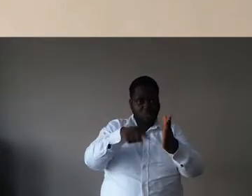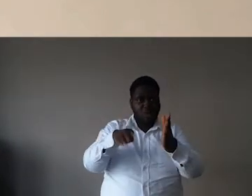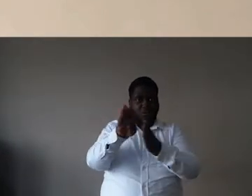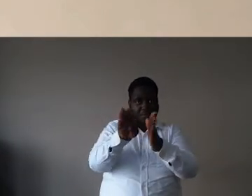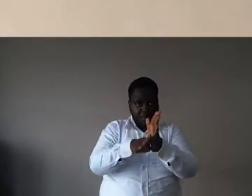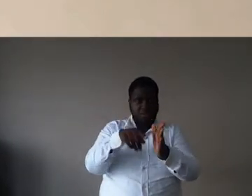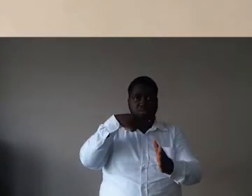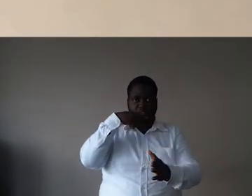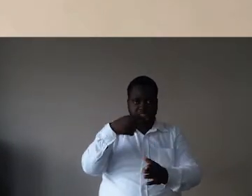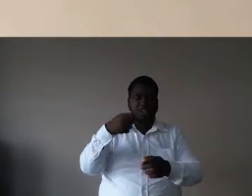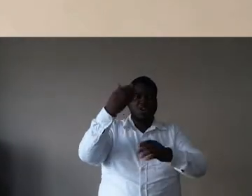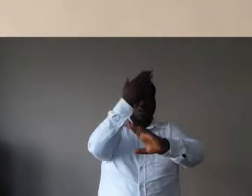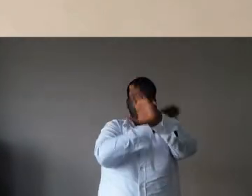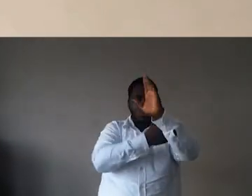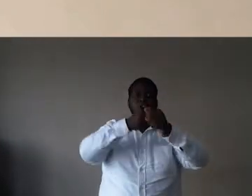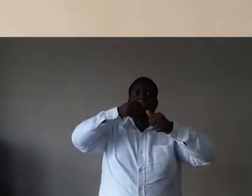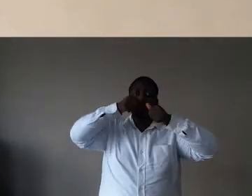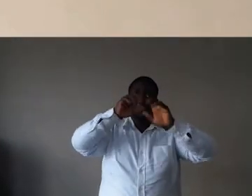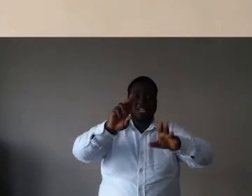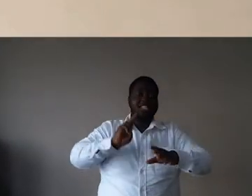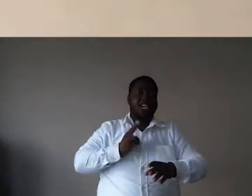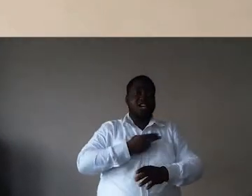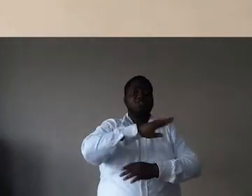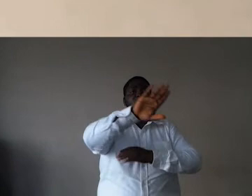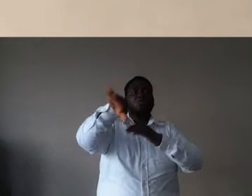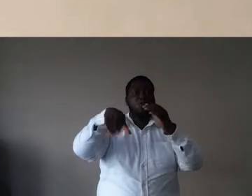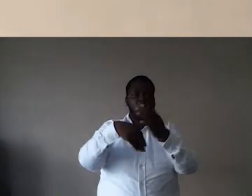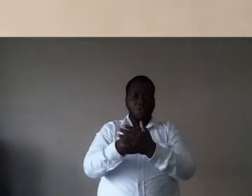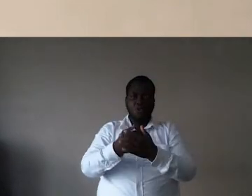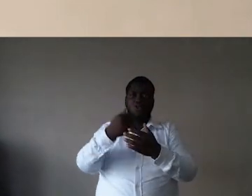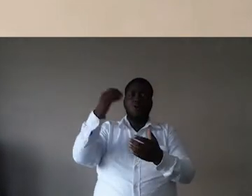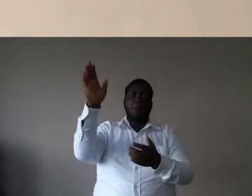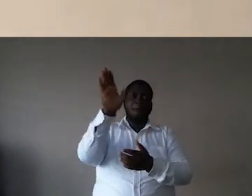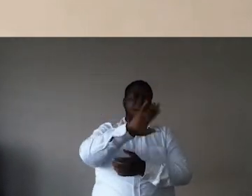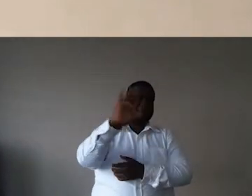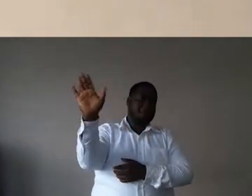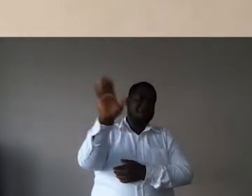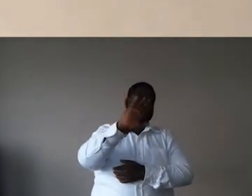given. That glory and adoration be given to God through Jesus Christ.